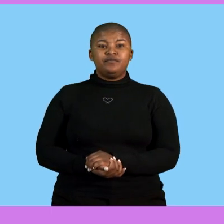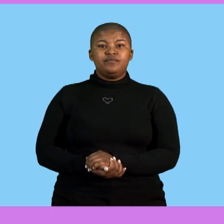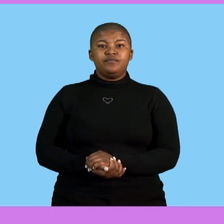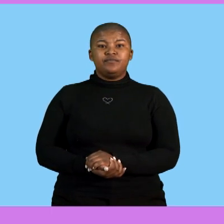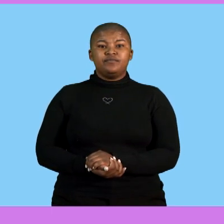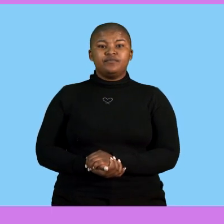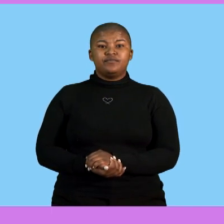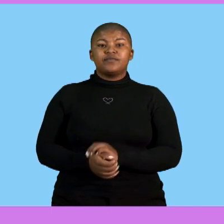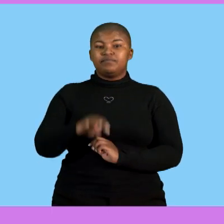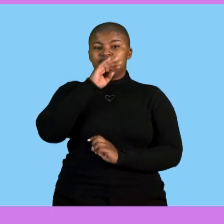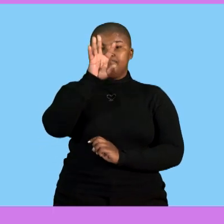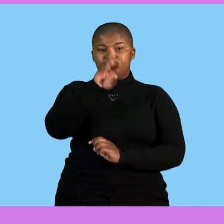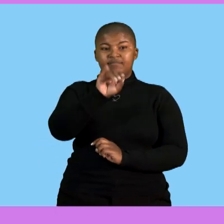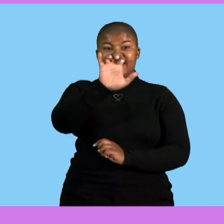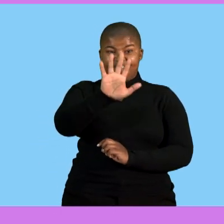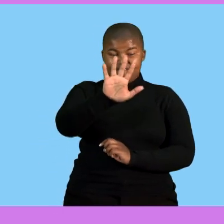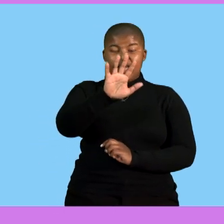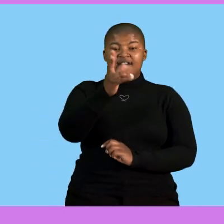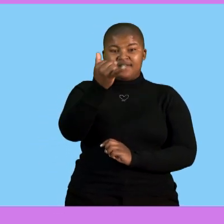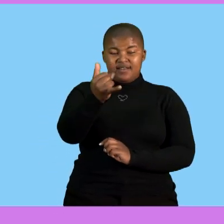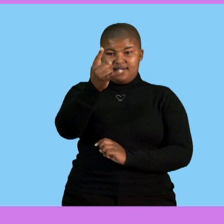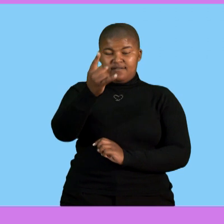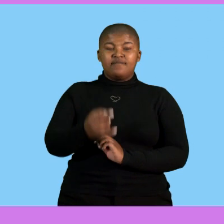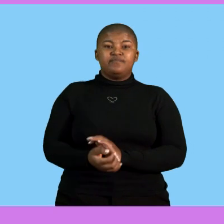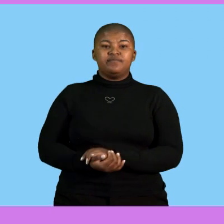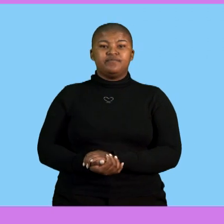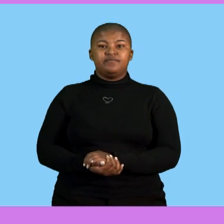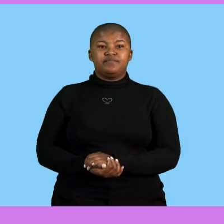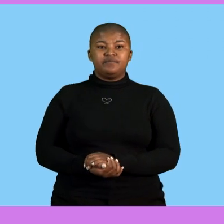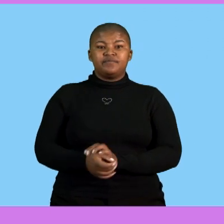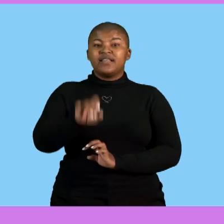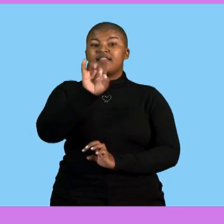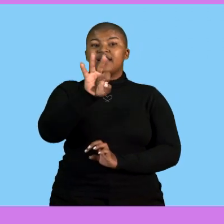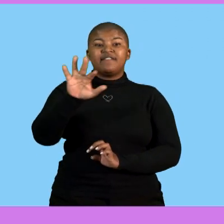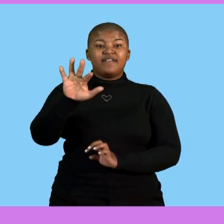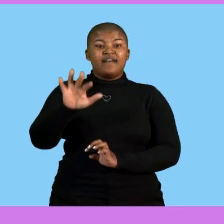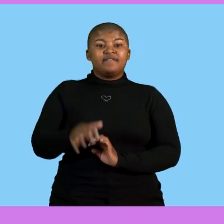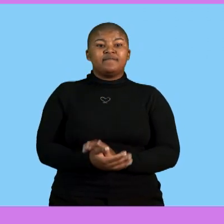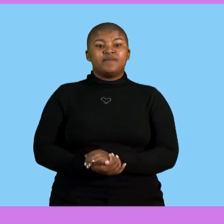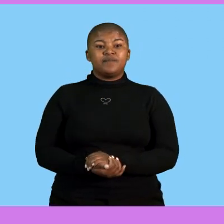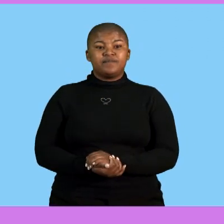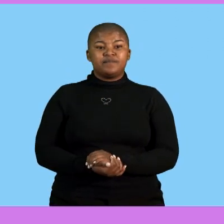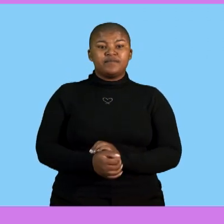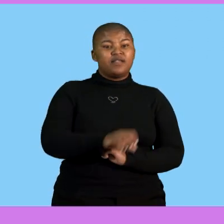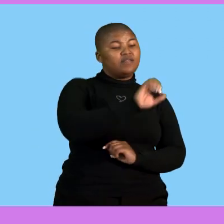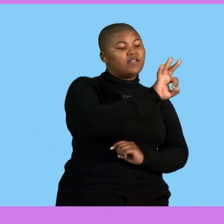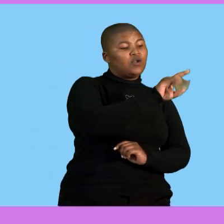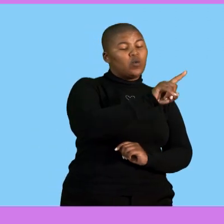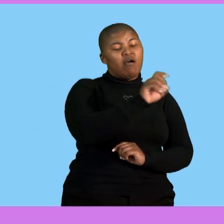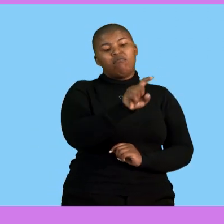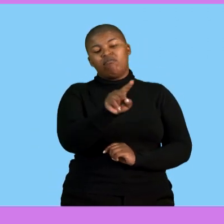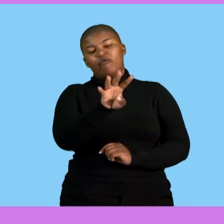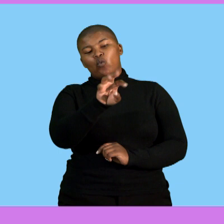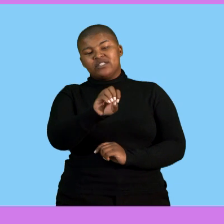So here it means now we are having a 5. Then we have 35. 35 will be between 31